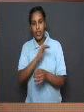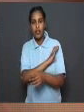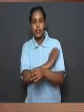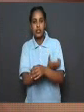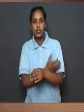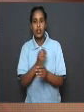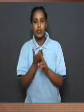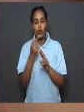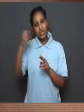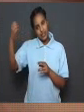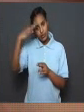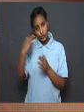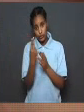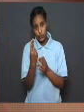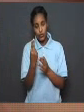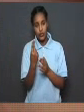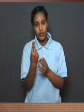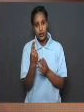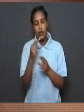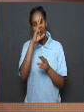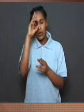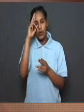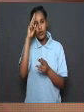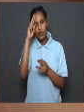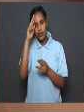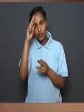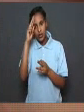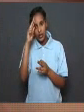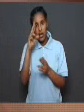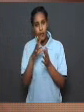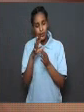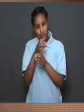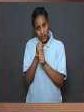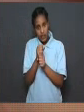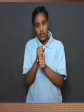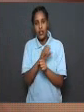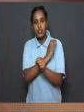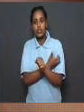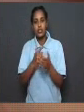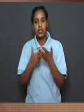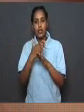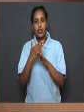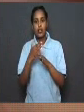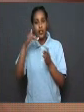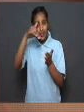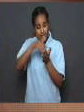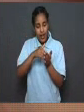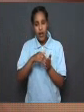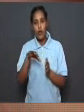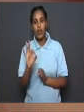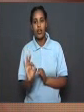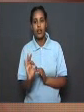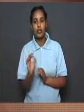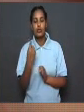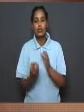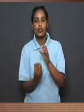sun. This is useful because the captured energy can then be reallocated as